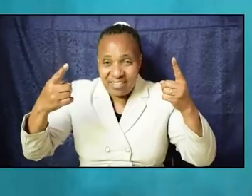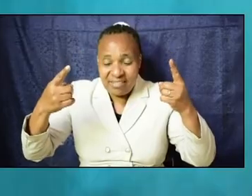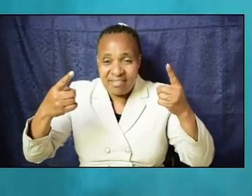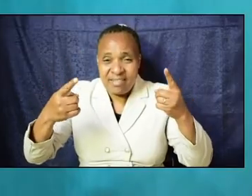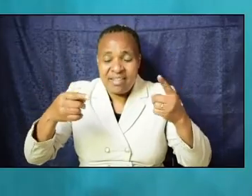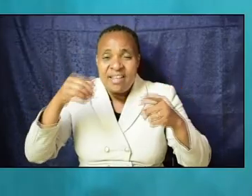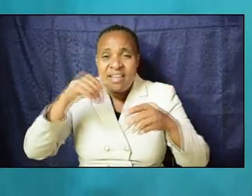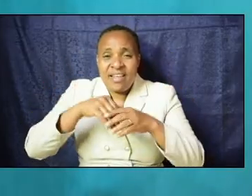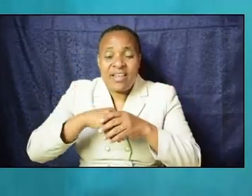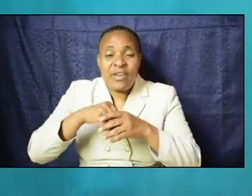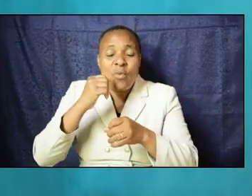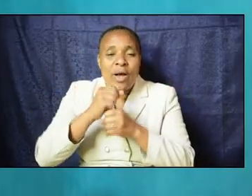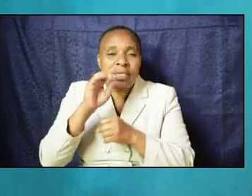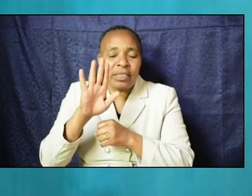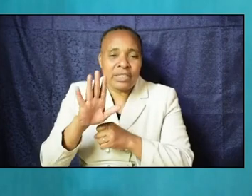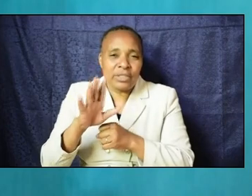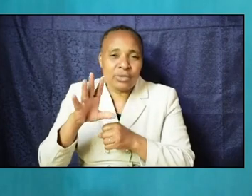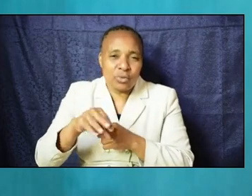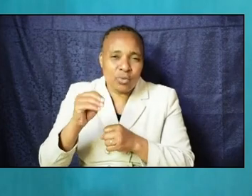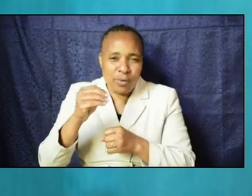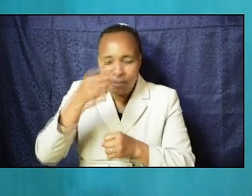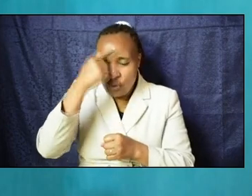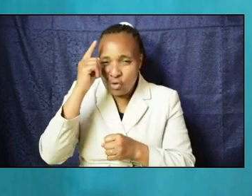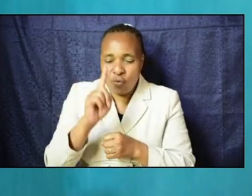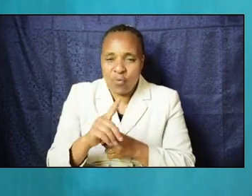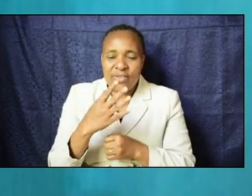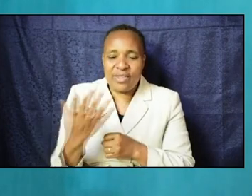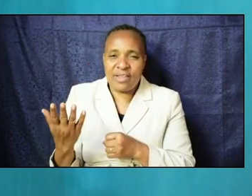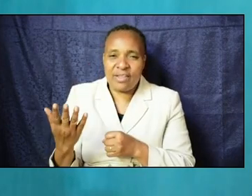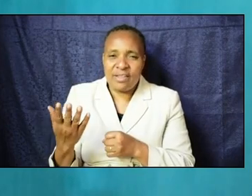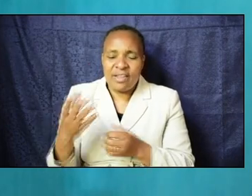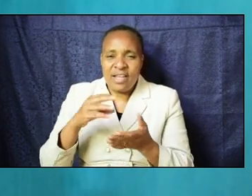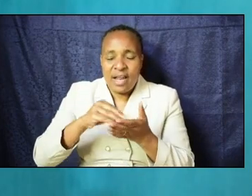did succeed in the task he took because of one thing.